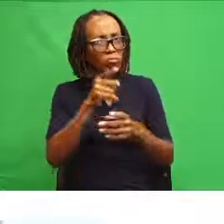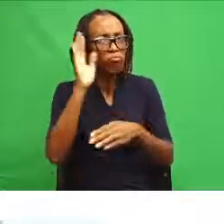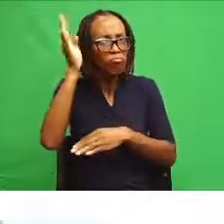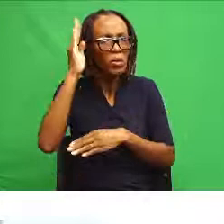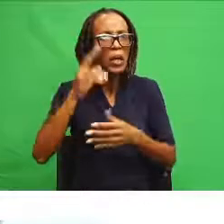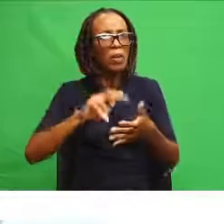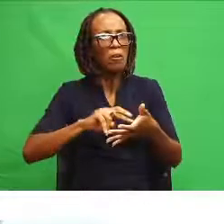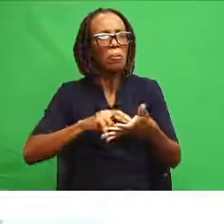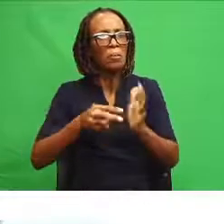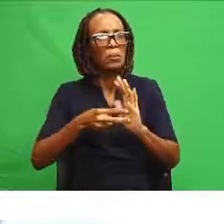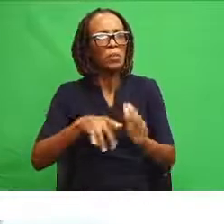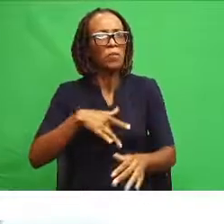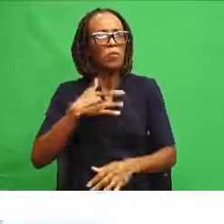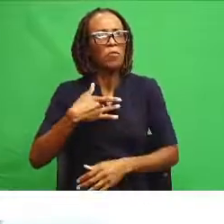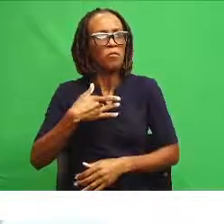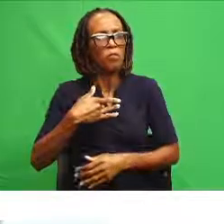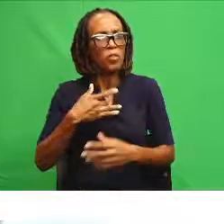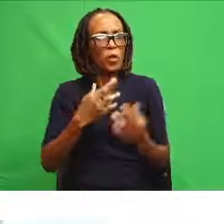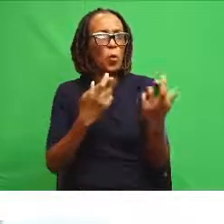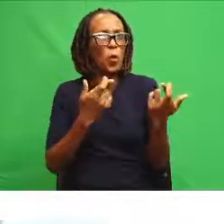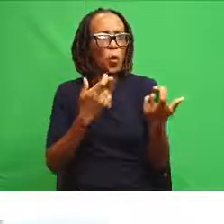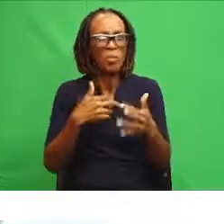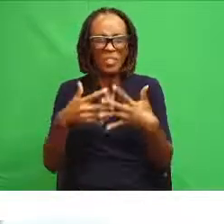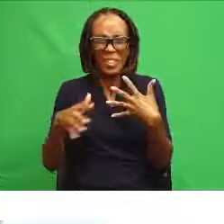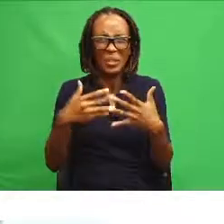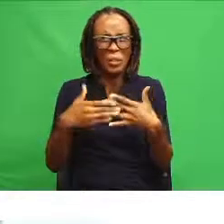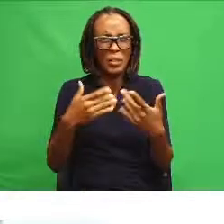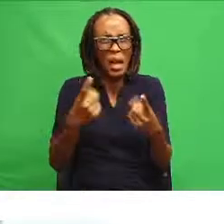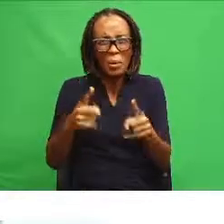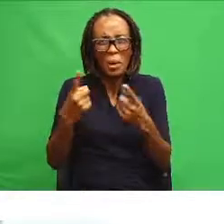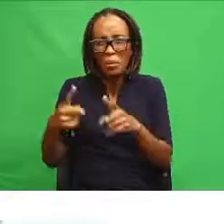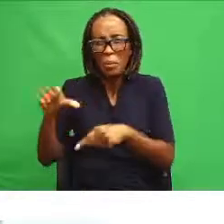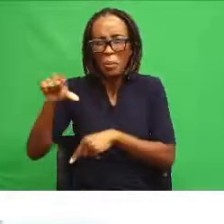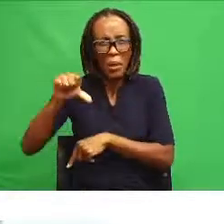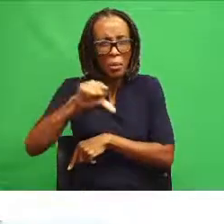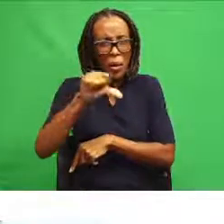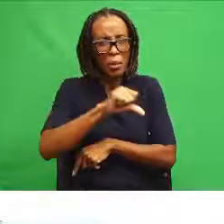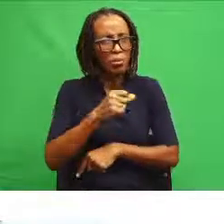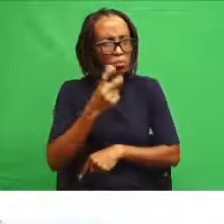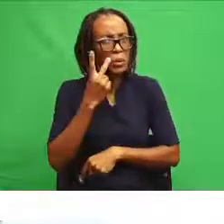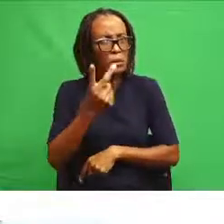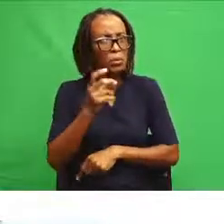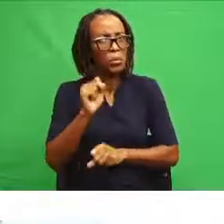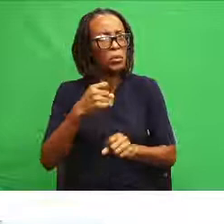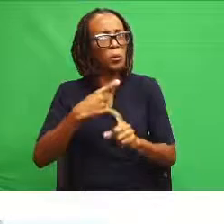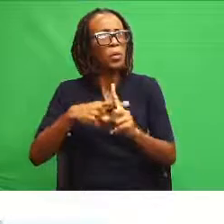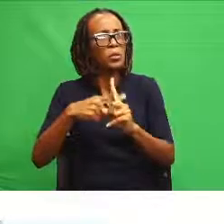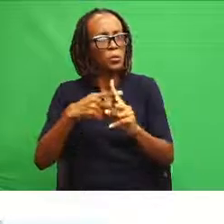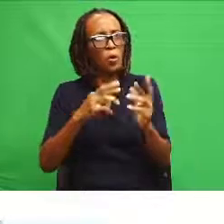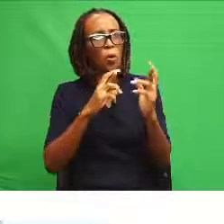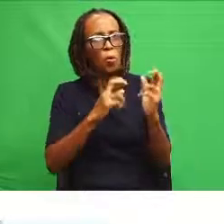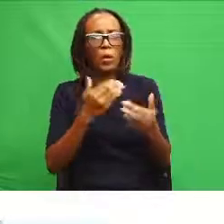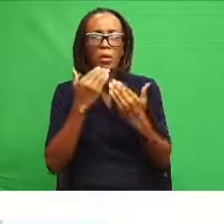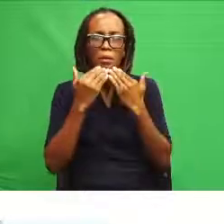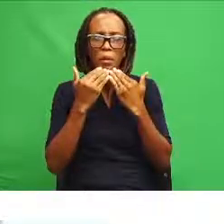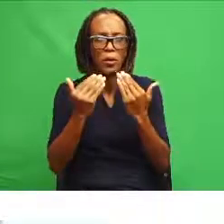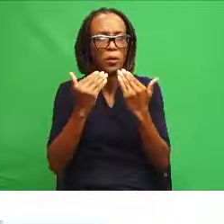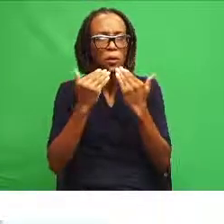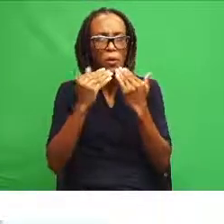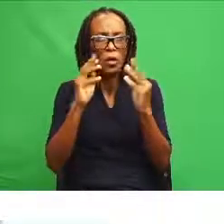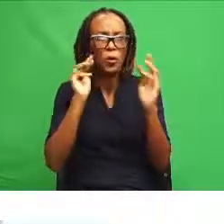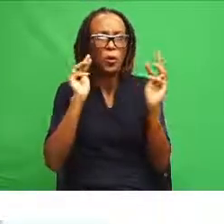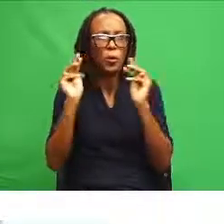talking about all the atrocities, there is hope. Yes. And so we're grateful to the ministry. Thank you very much, Dr.